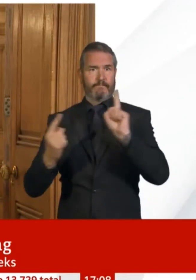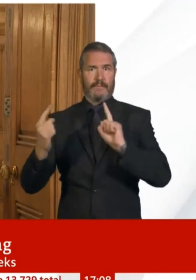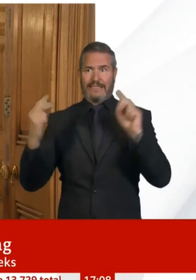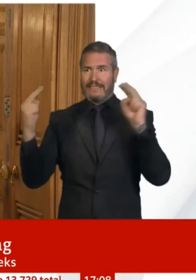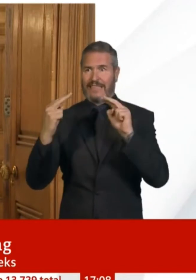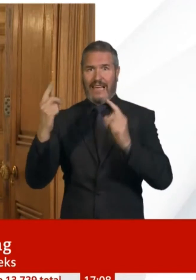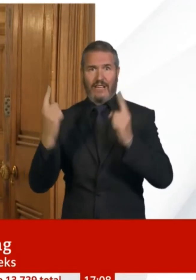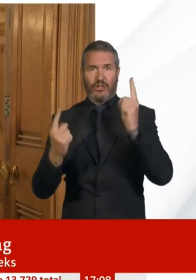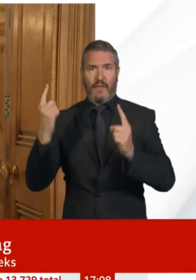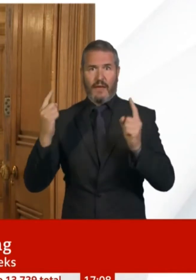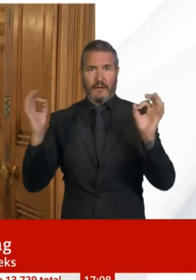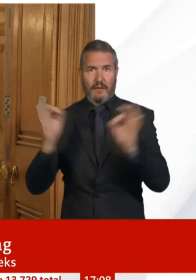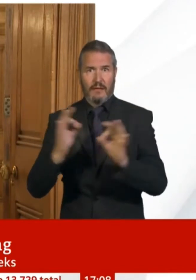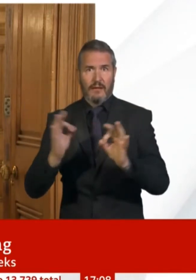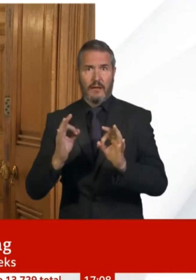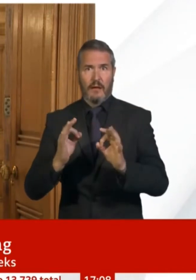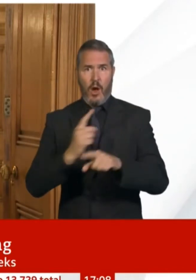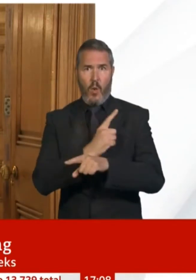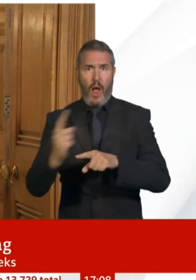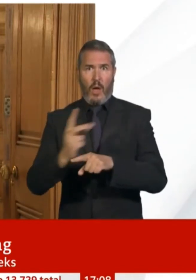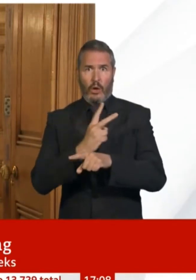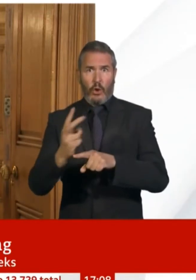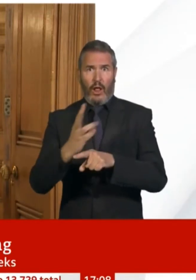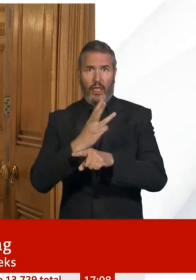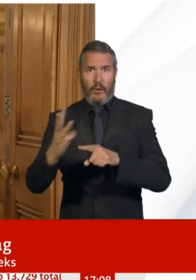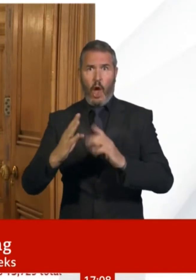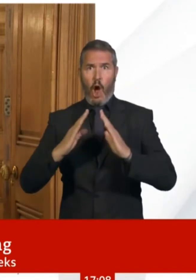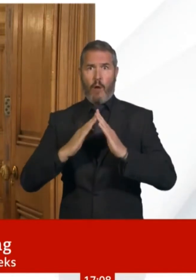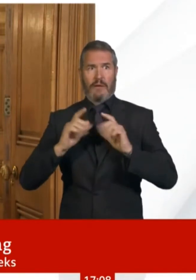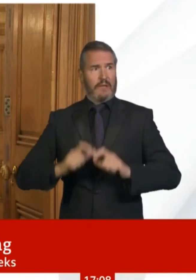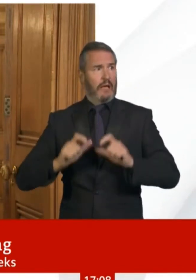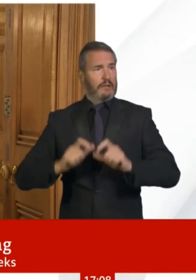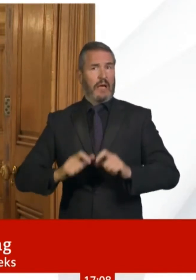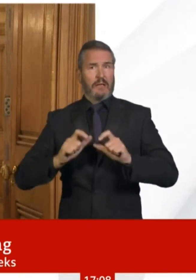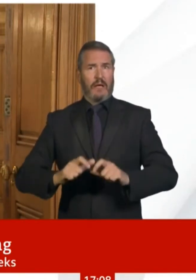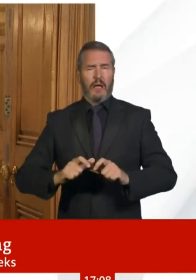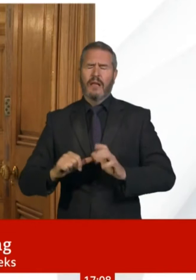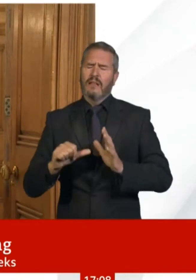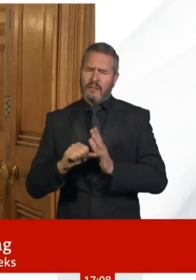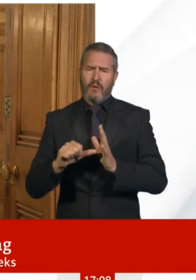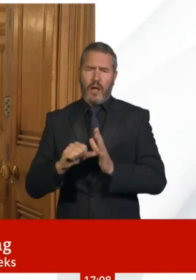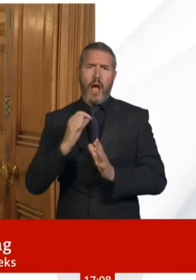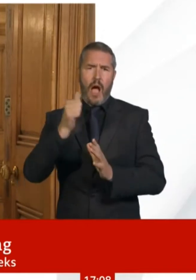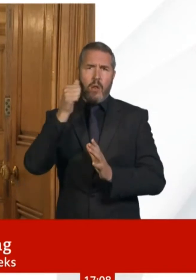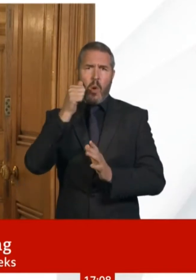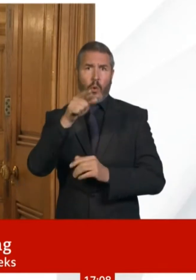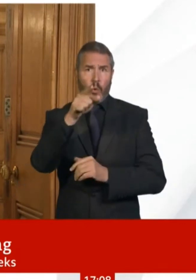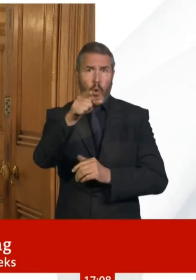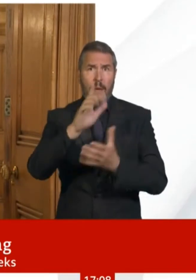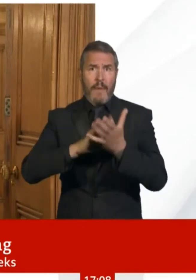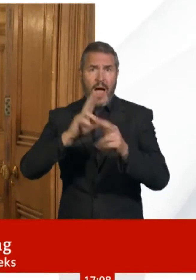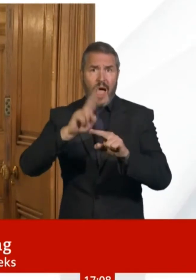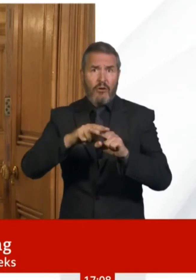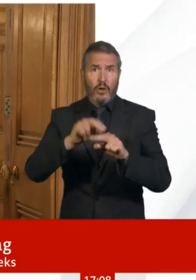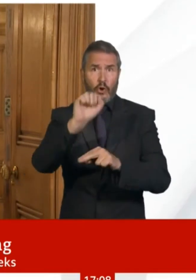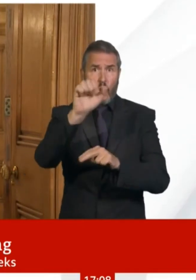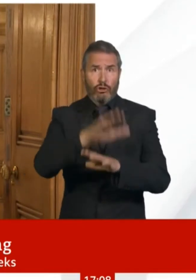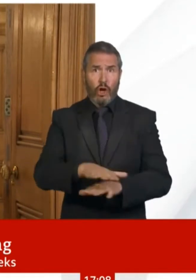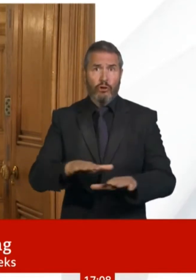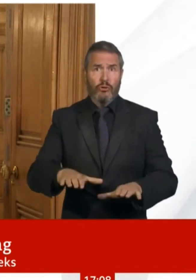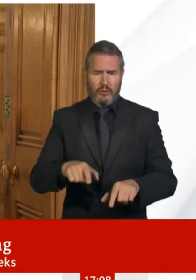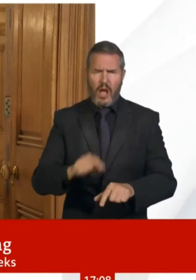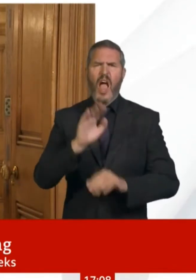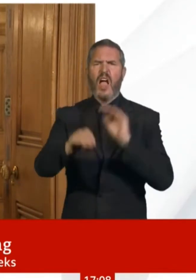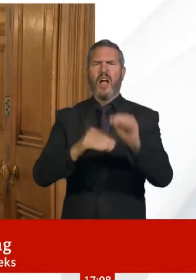up inside all week long, parents having difficult conversations with their young children who just don't understand why they